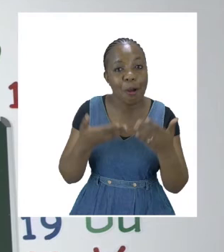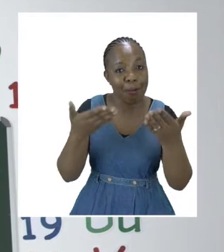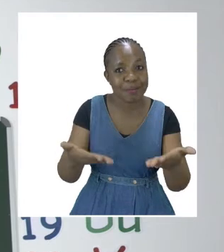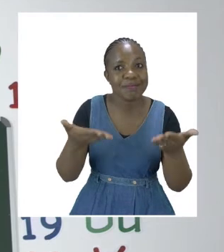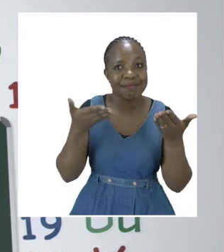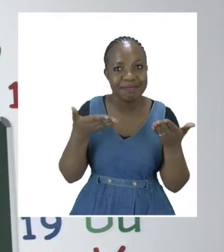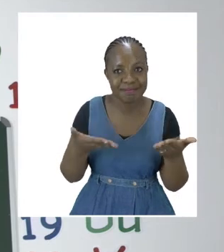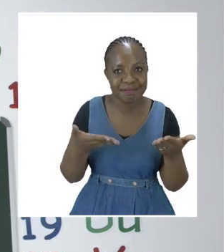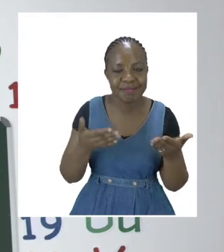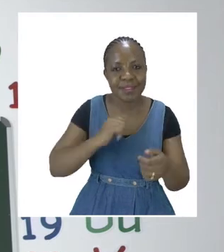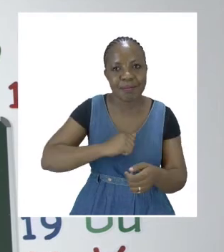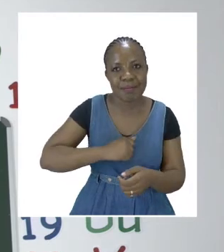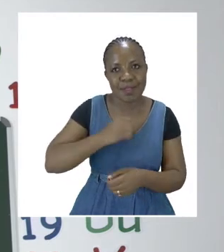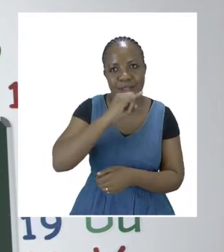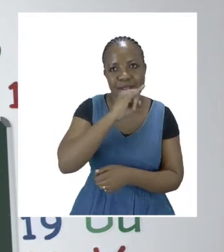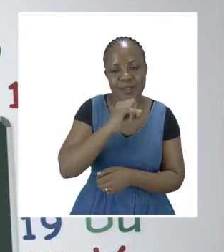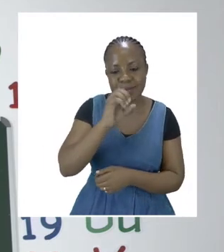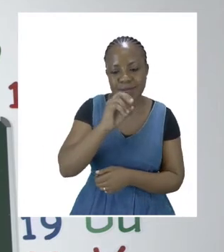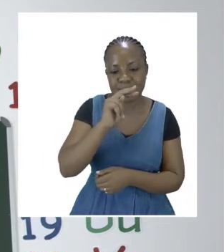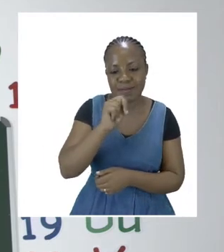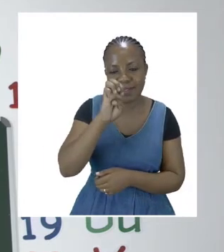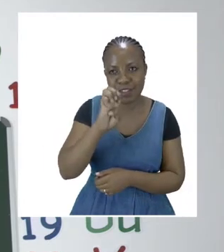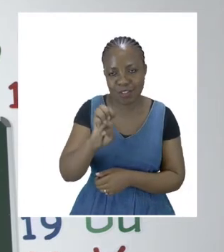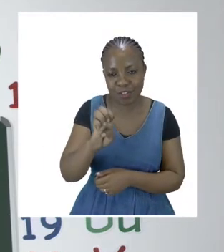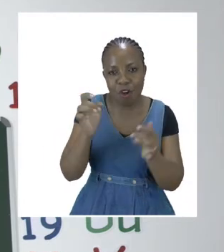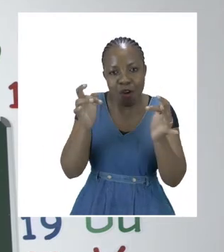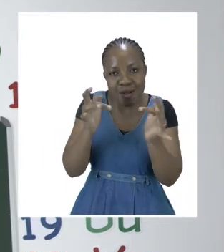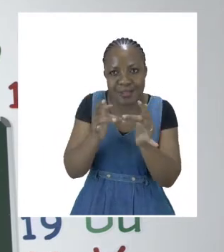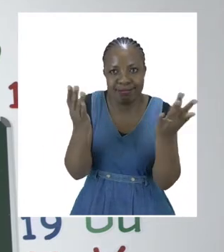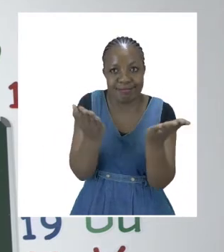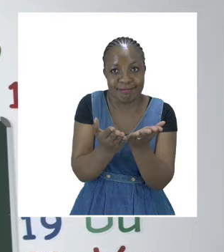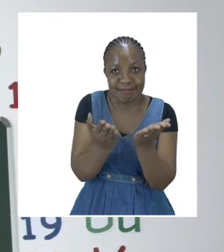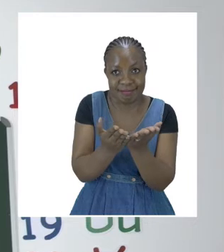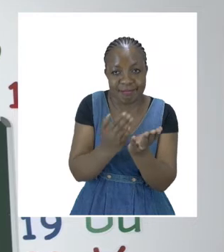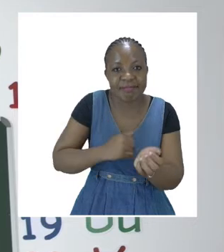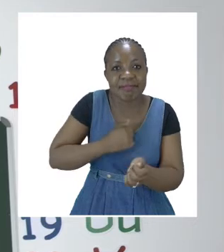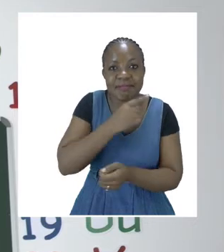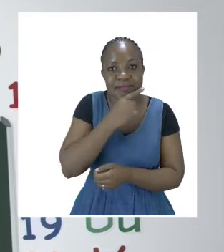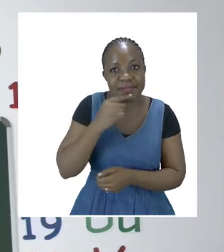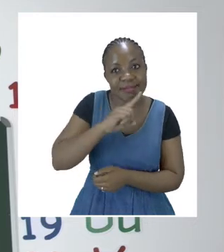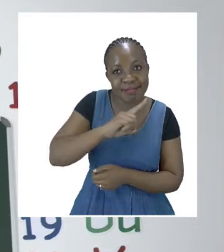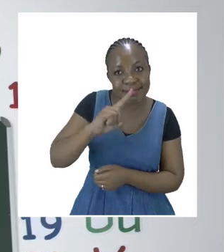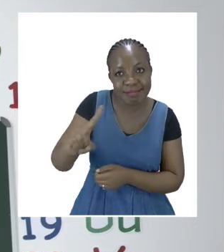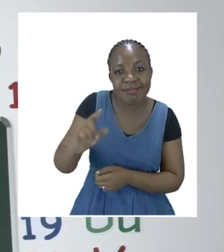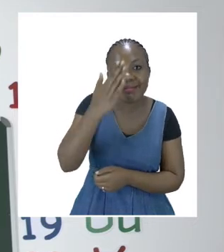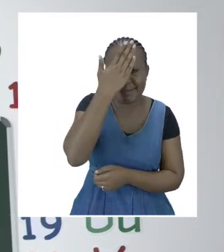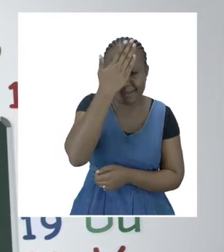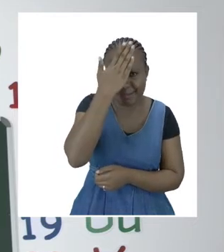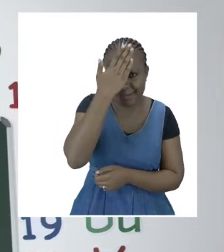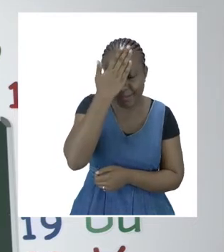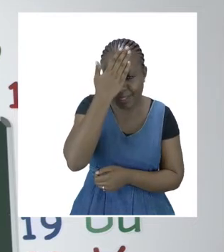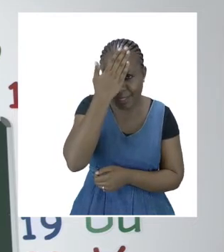Welcome to My Zone Online School. My name is Teacher Mutsa. Get your education